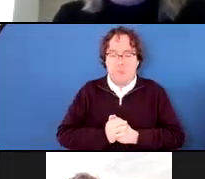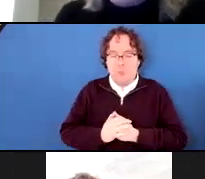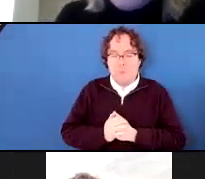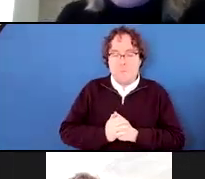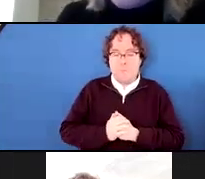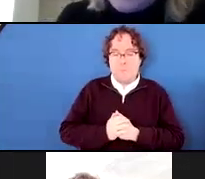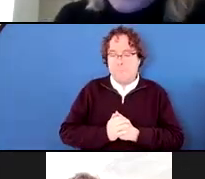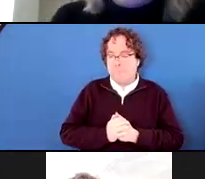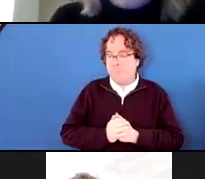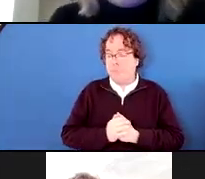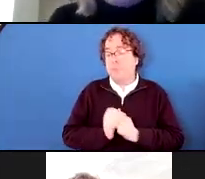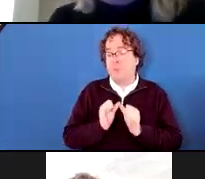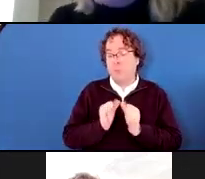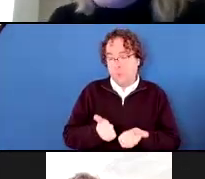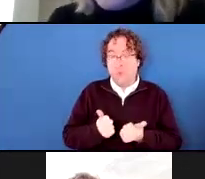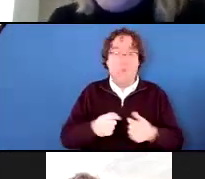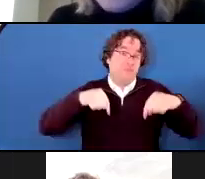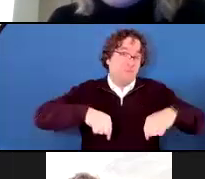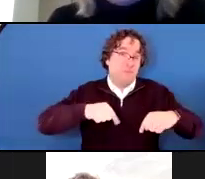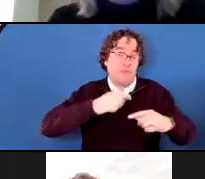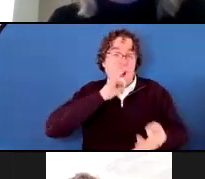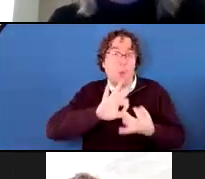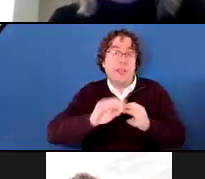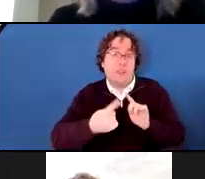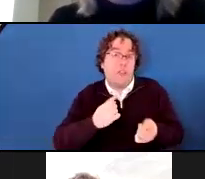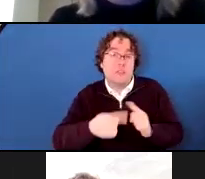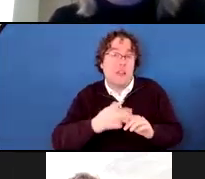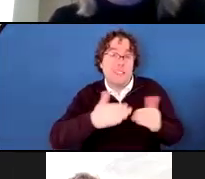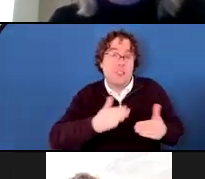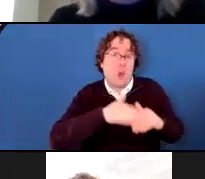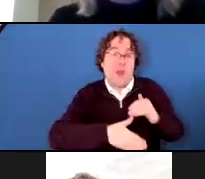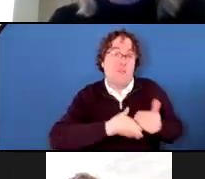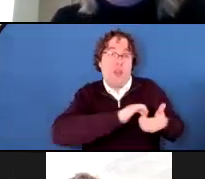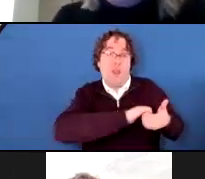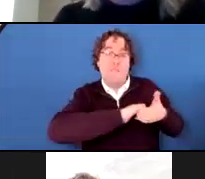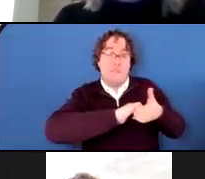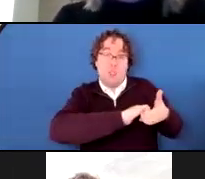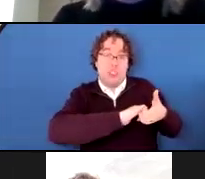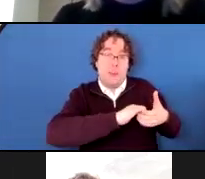Okay, so today is a Q&A about the fellowship applications.